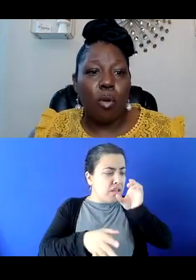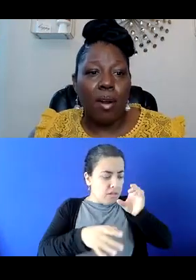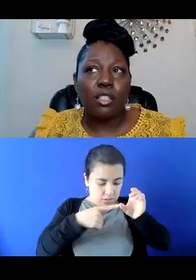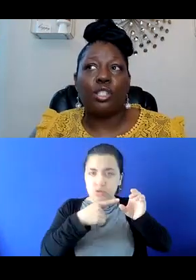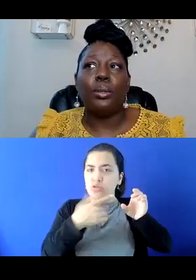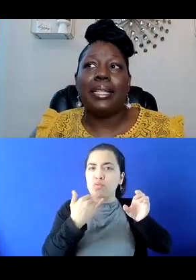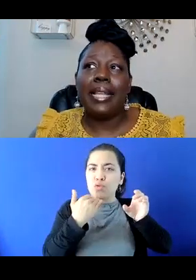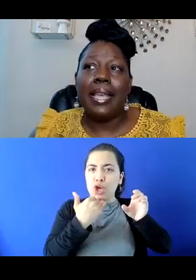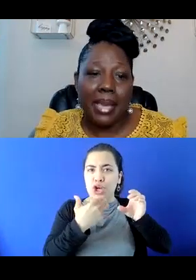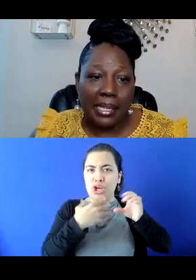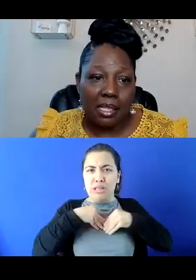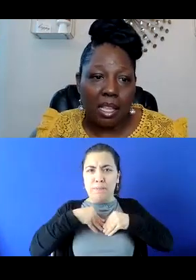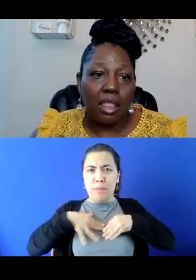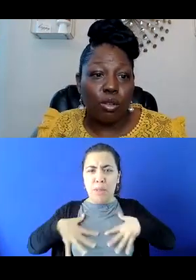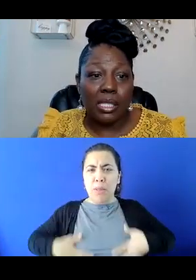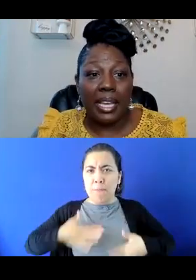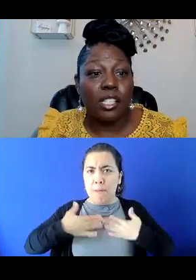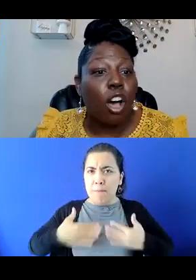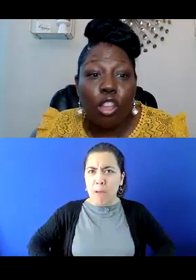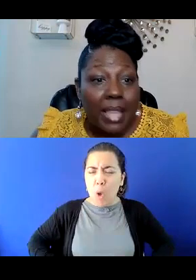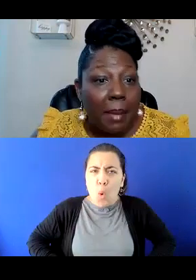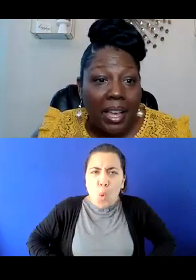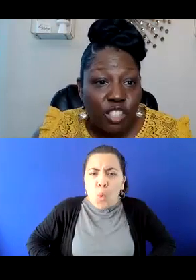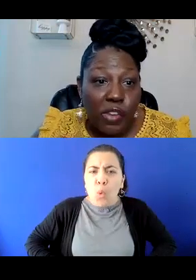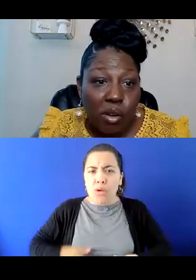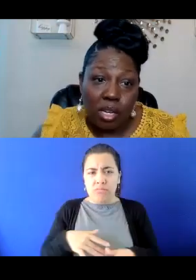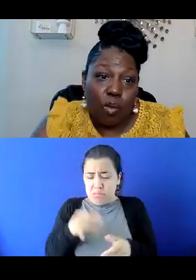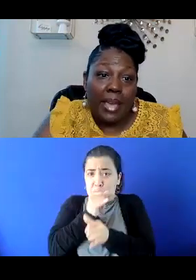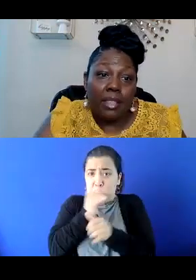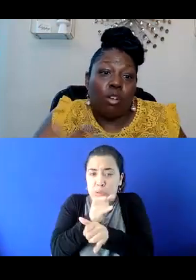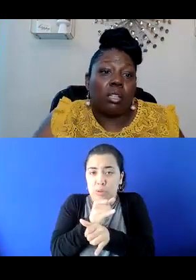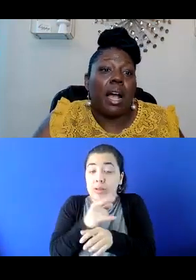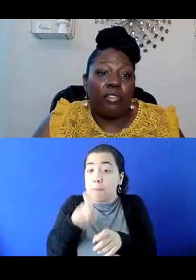is important to limit those things, although they make us feel